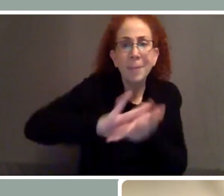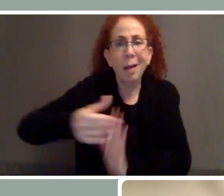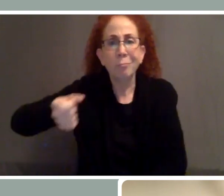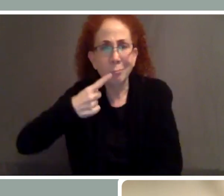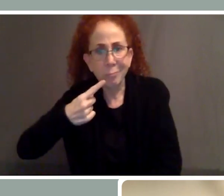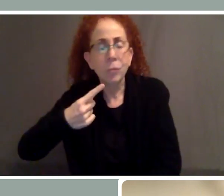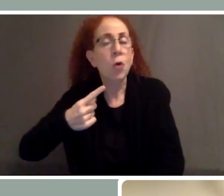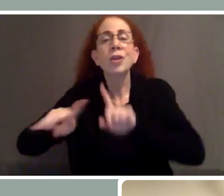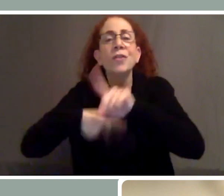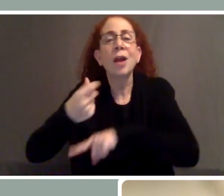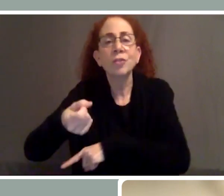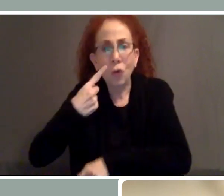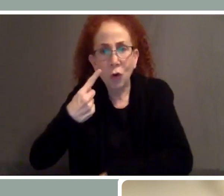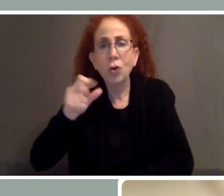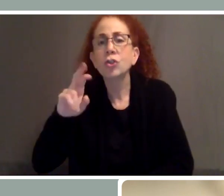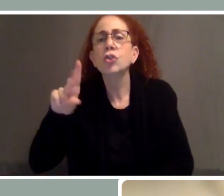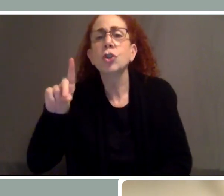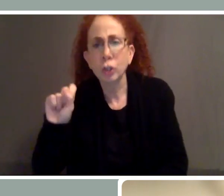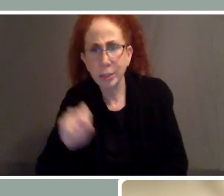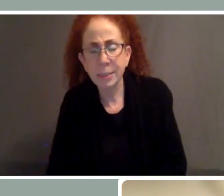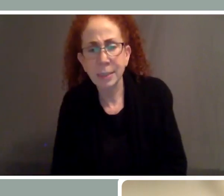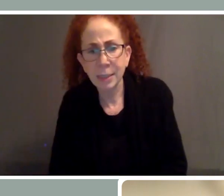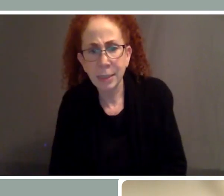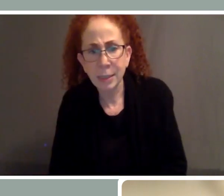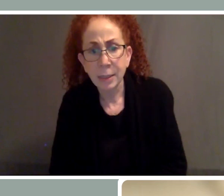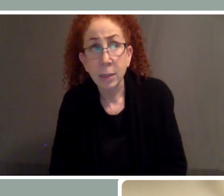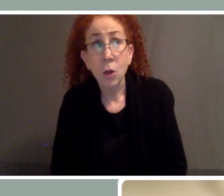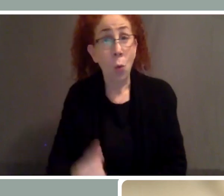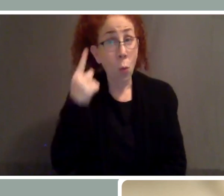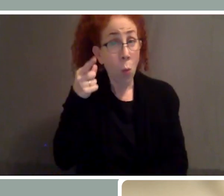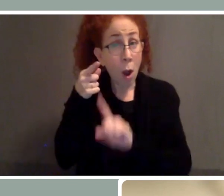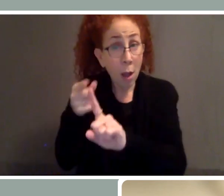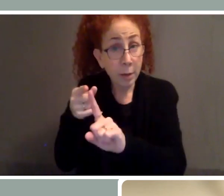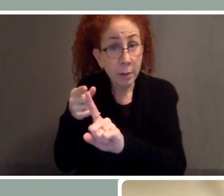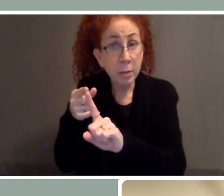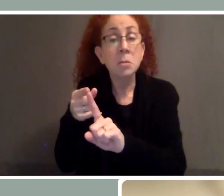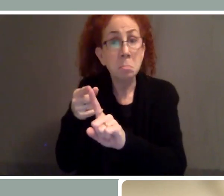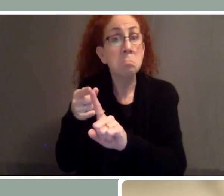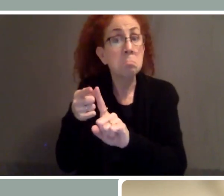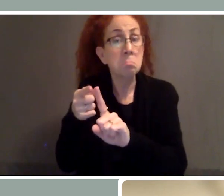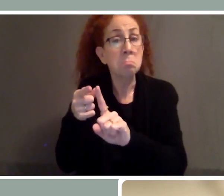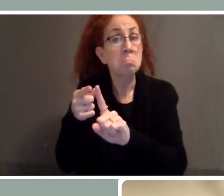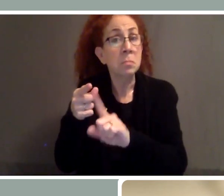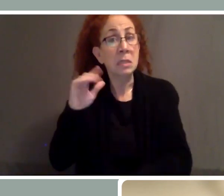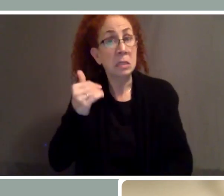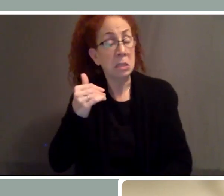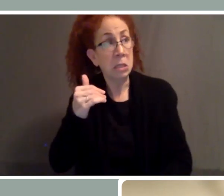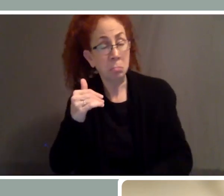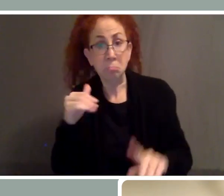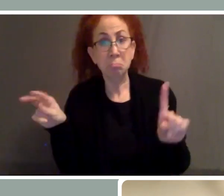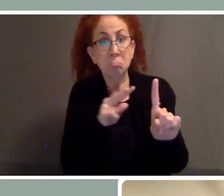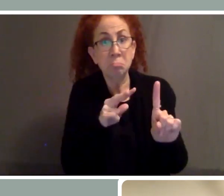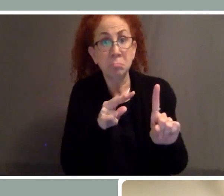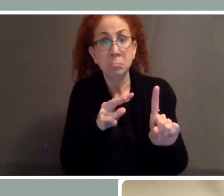some of these oral SERDs. And there is one in particular that has sort of made it out in front of the rest of the pack, although there are a lot of